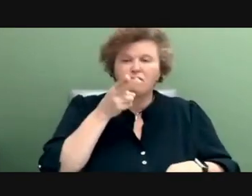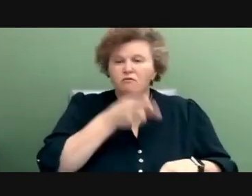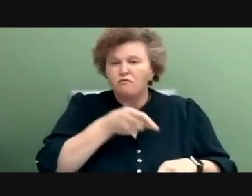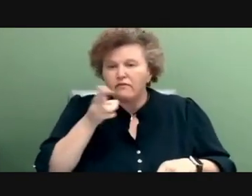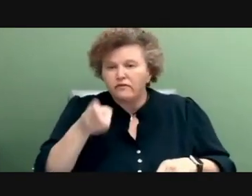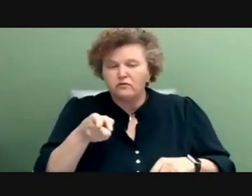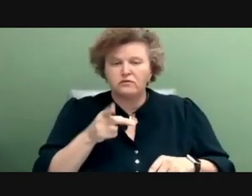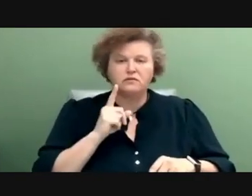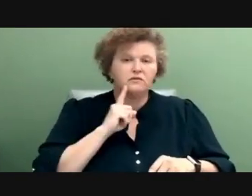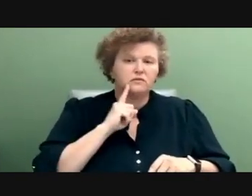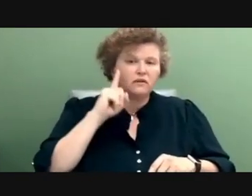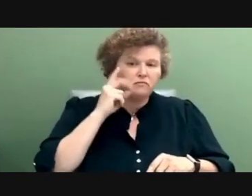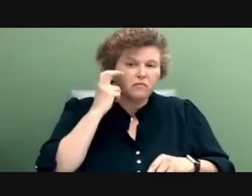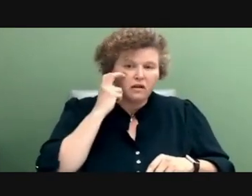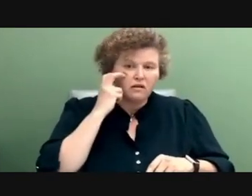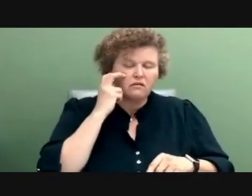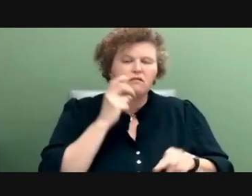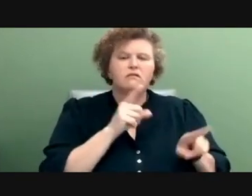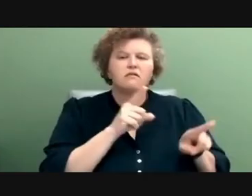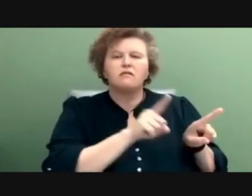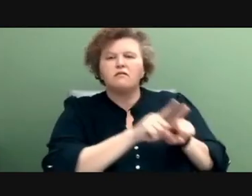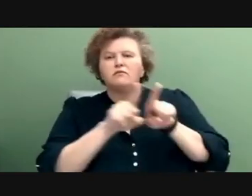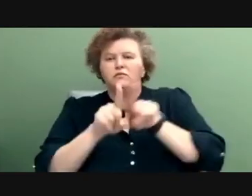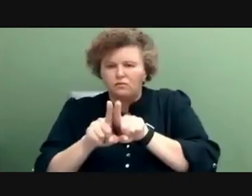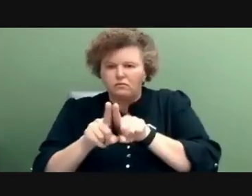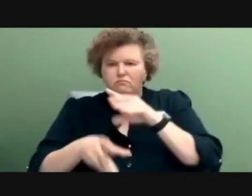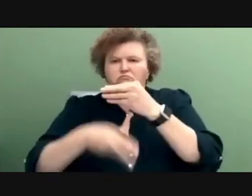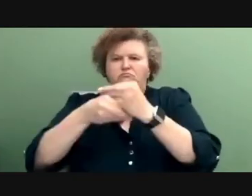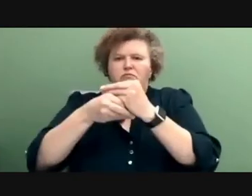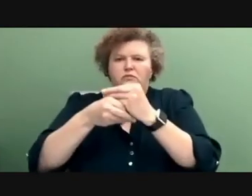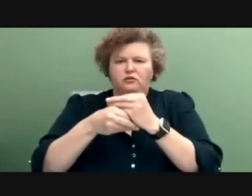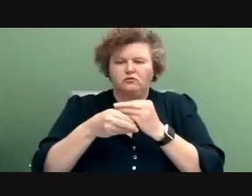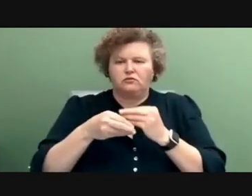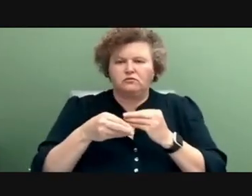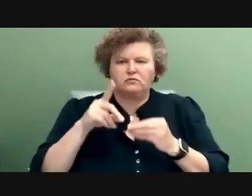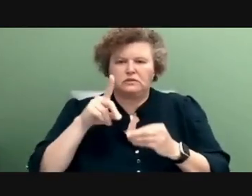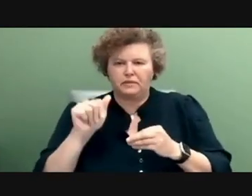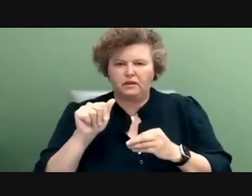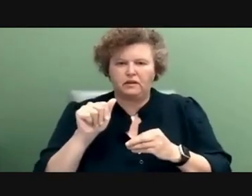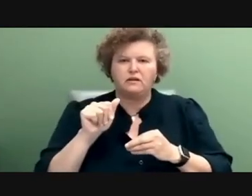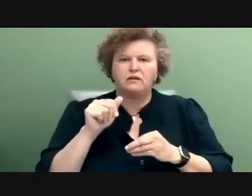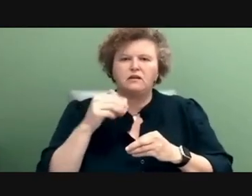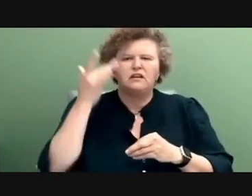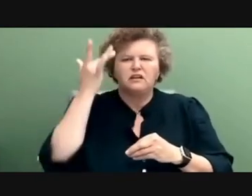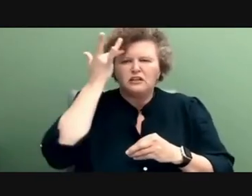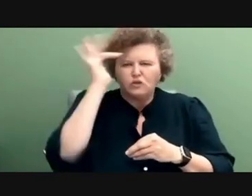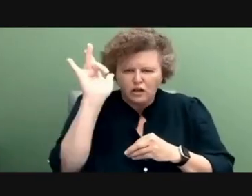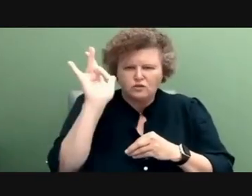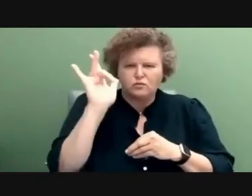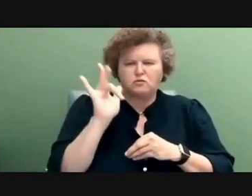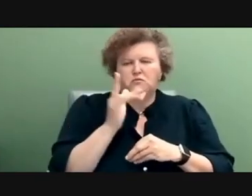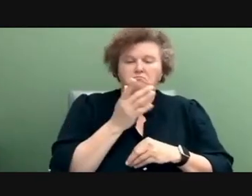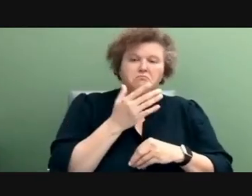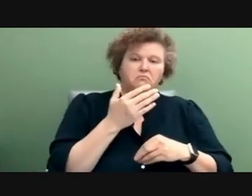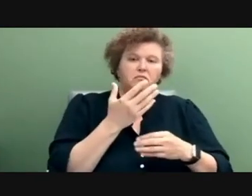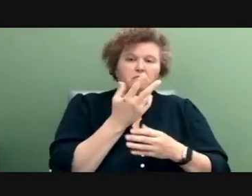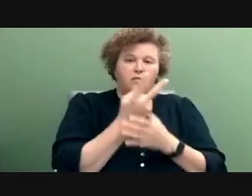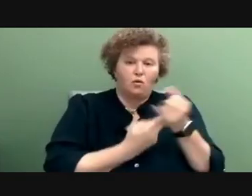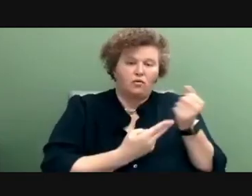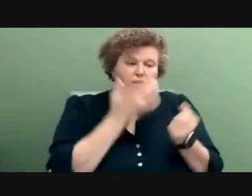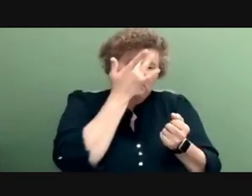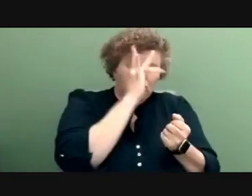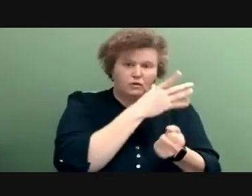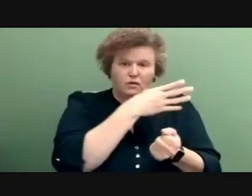that's people who are deaf and do have deaf or hard of hearing or deaf blind, but there's an added disability within that as far as